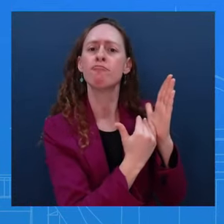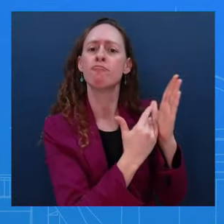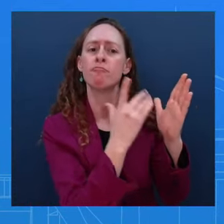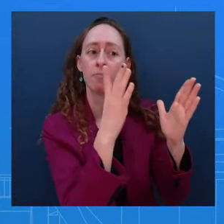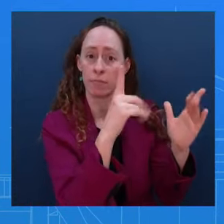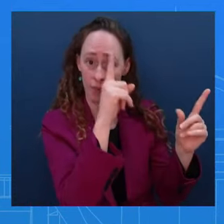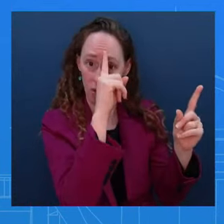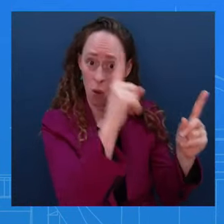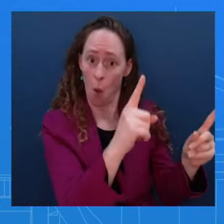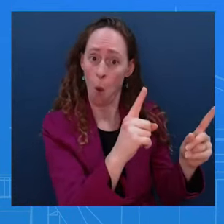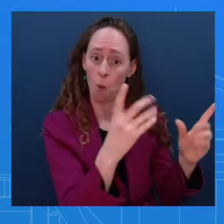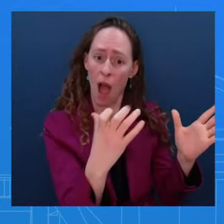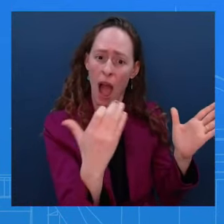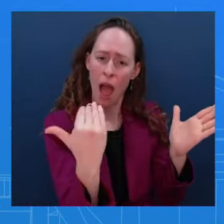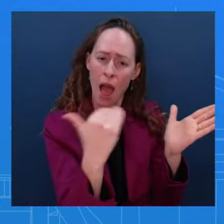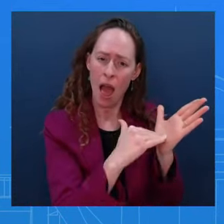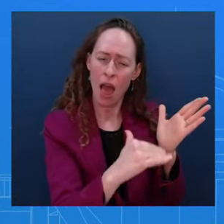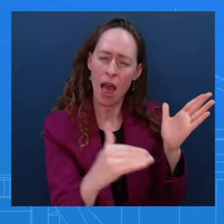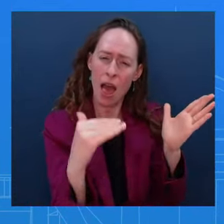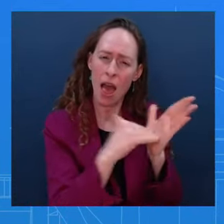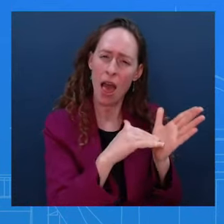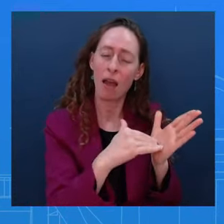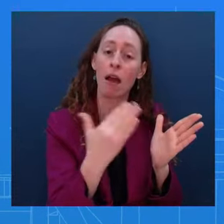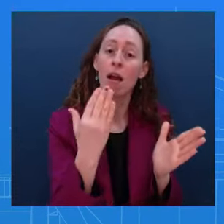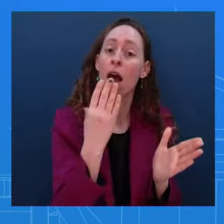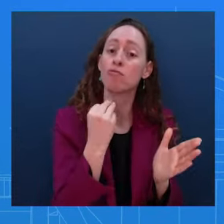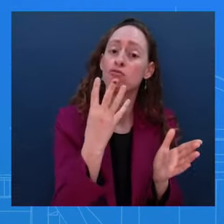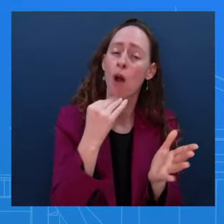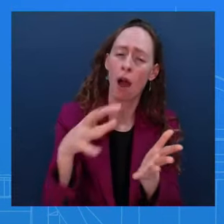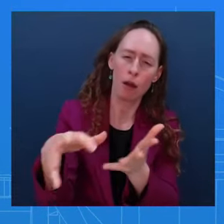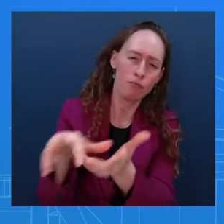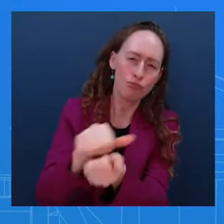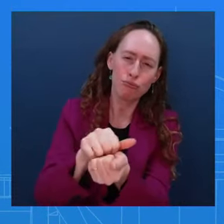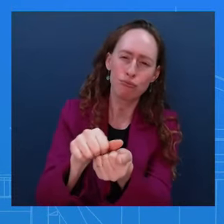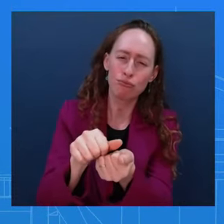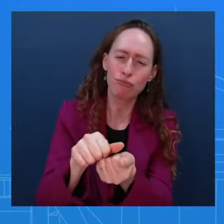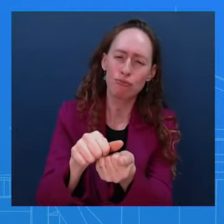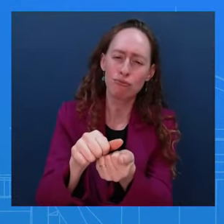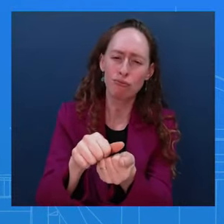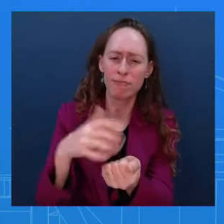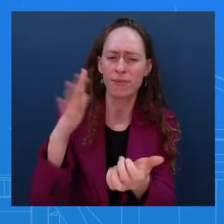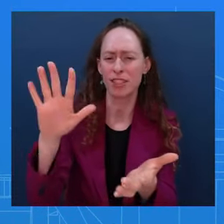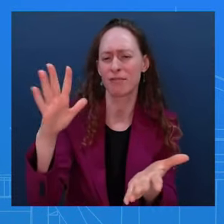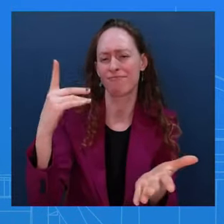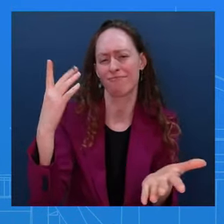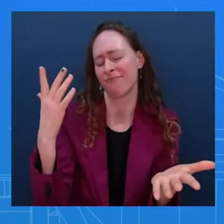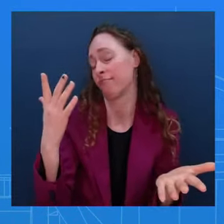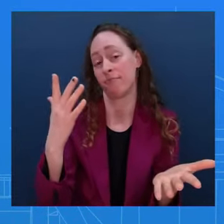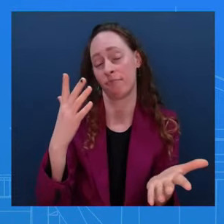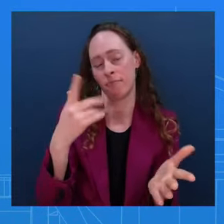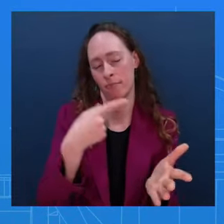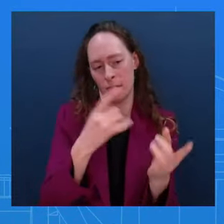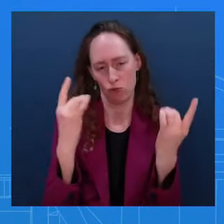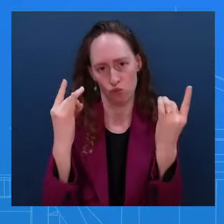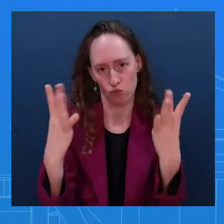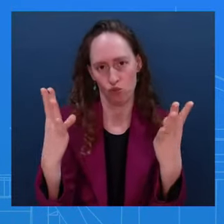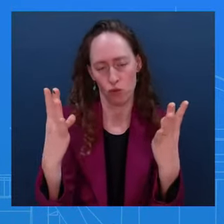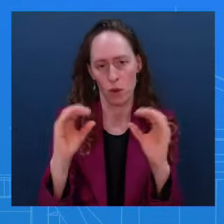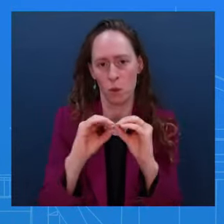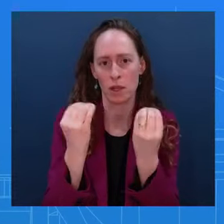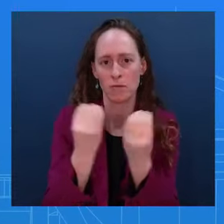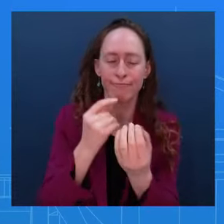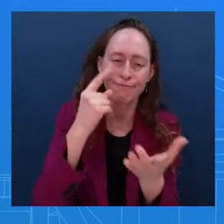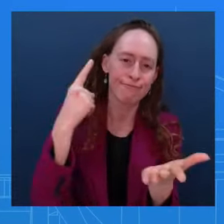map. This is a terrorist organization, pure and simple, period. Is it helpful? I mean, do you find, you know, have you reached out to